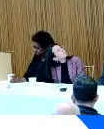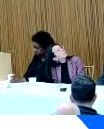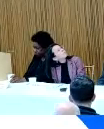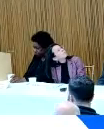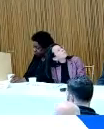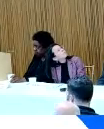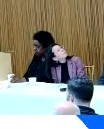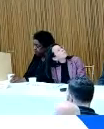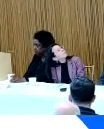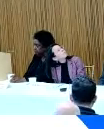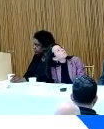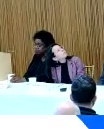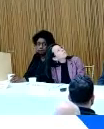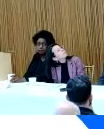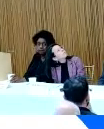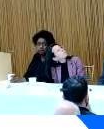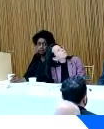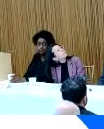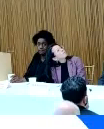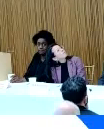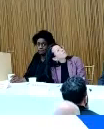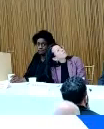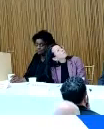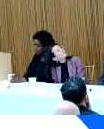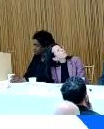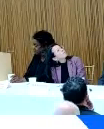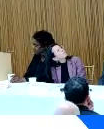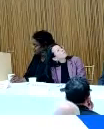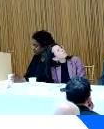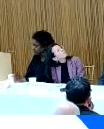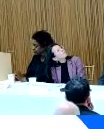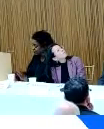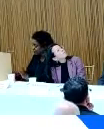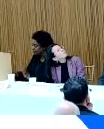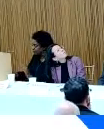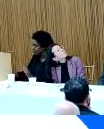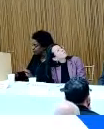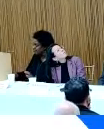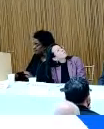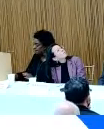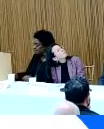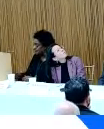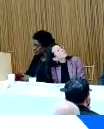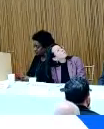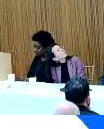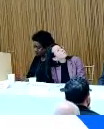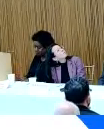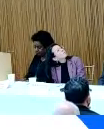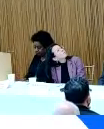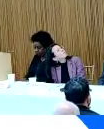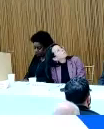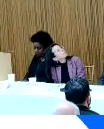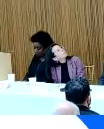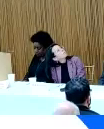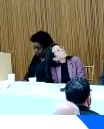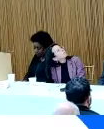Art or religion resistance harassment and violence are unfortunately Hallmarks of the pursuit of Equal